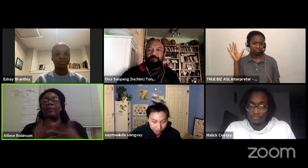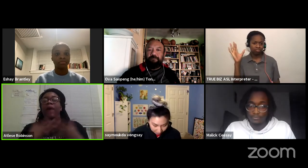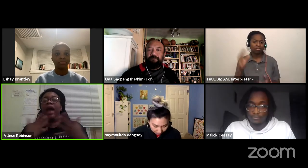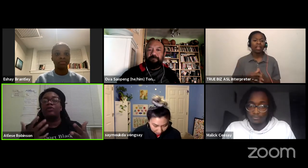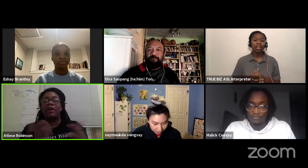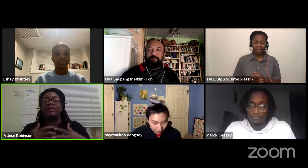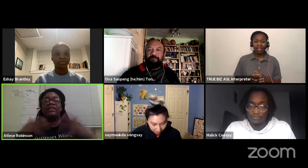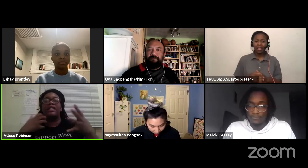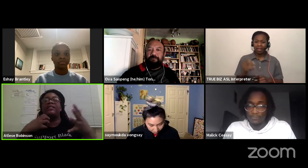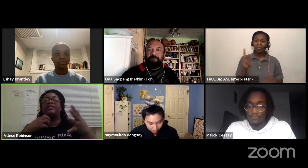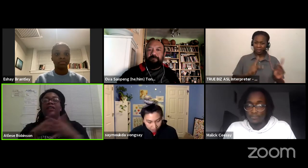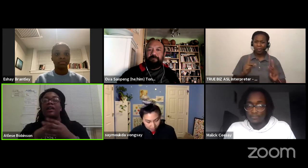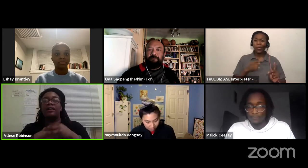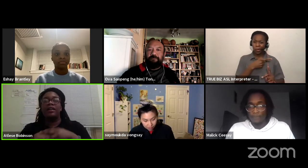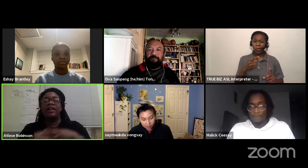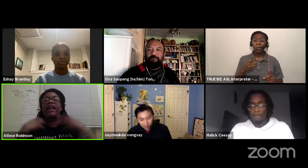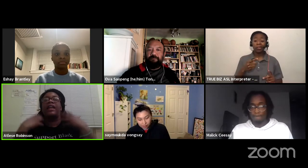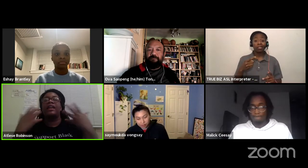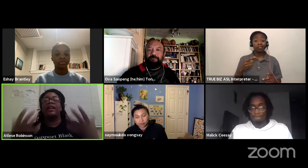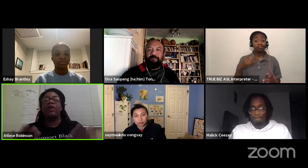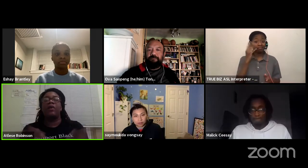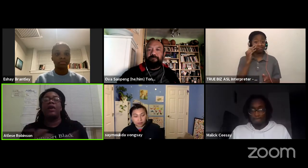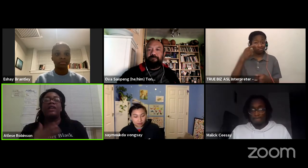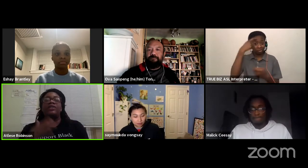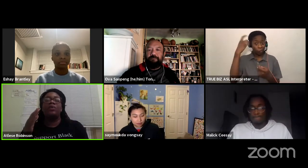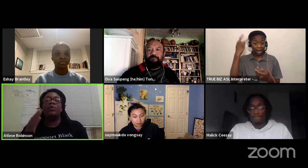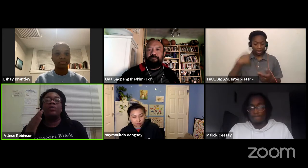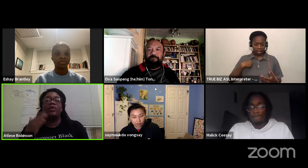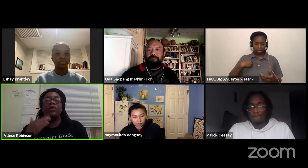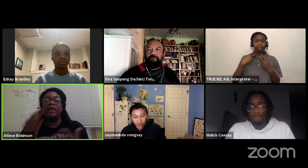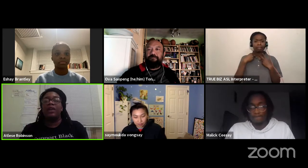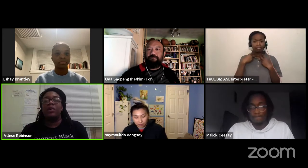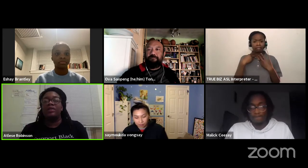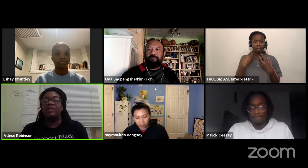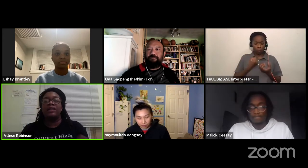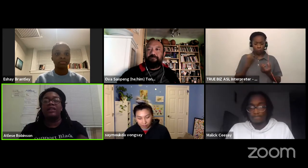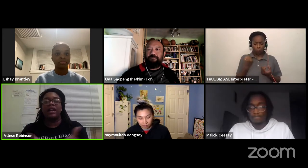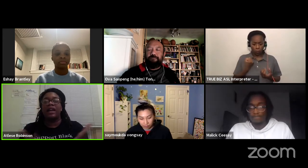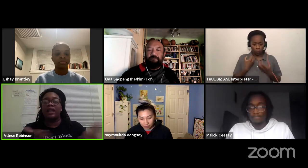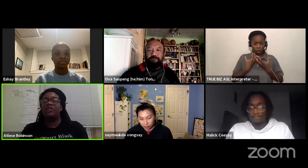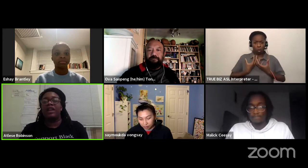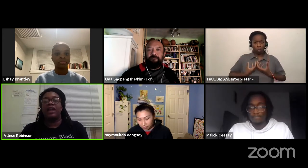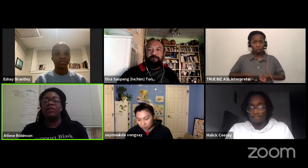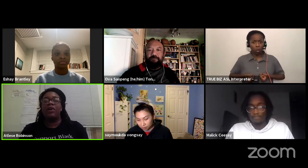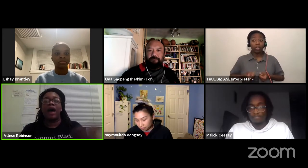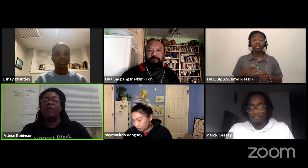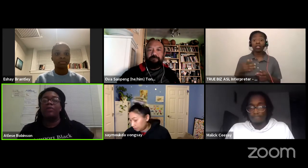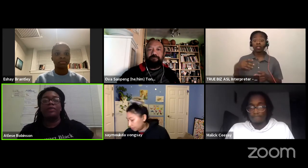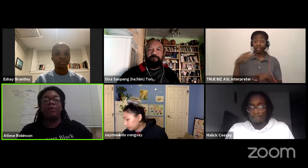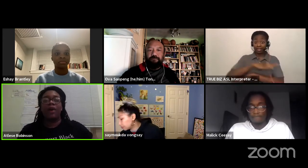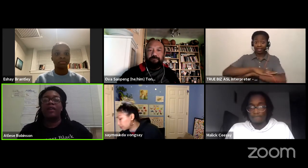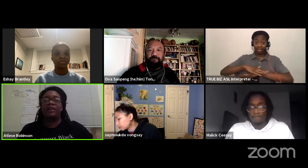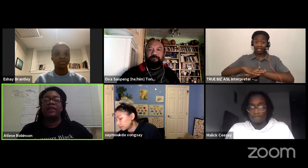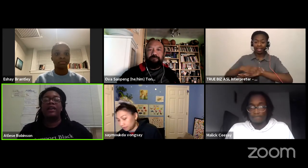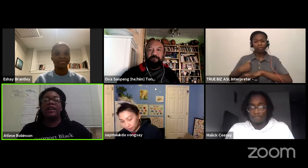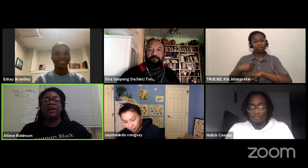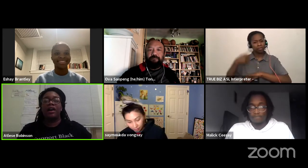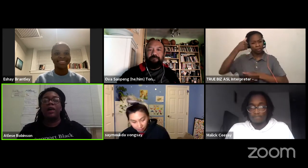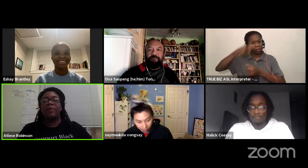why people have traumas, because it gets stuck. They can't get it out. And so, you know, getting on stage like Eshay, you know, I was a part